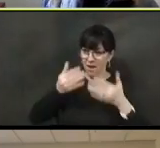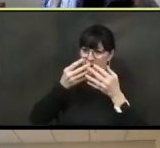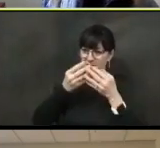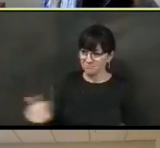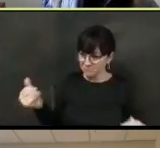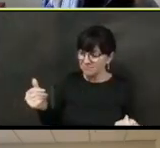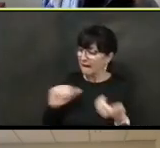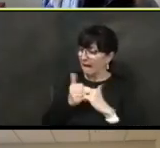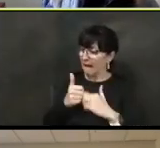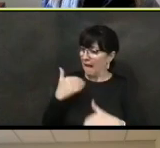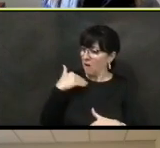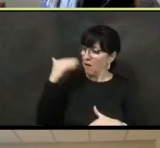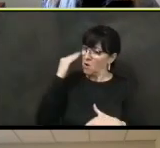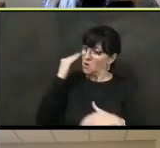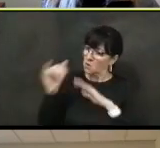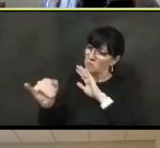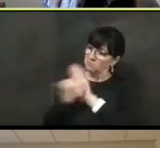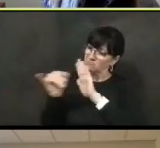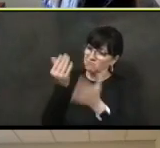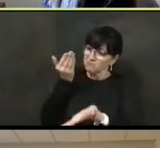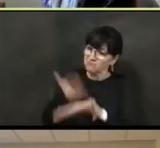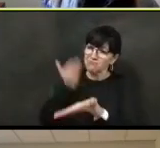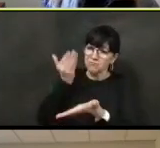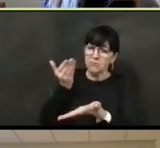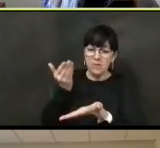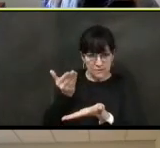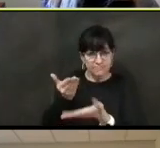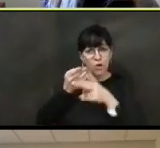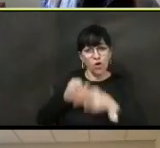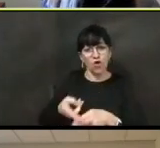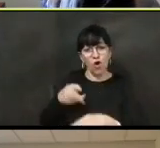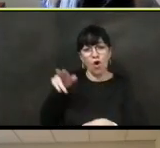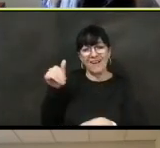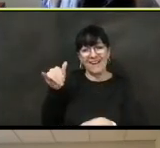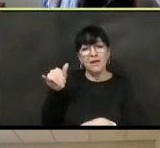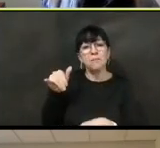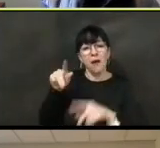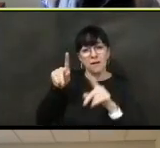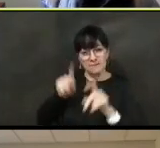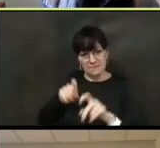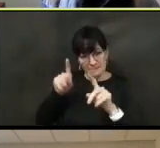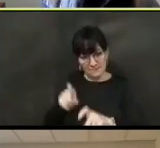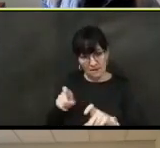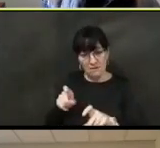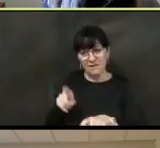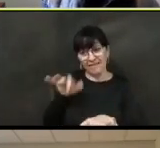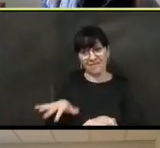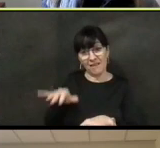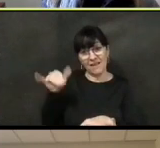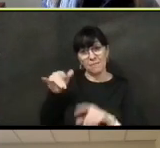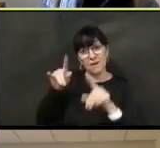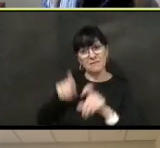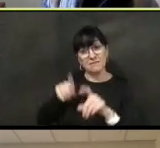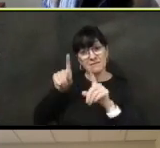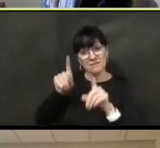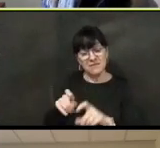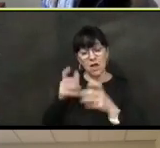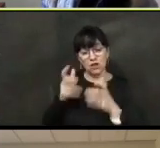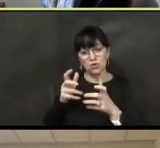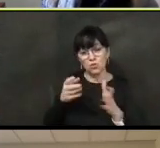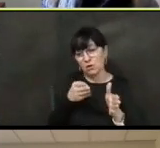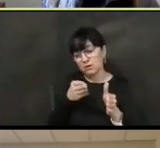state very soon. And that's going to be really important for especially essential workers and